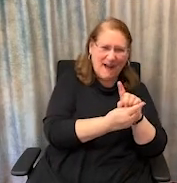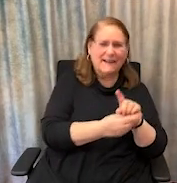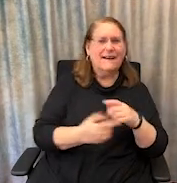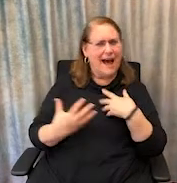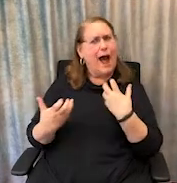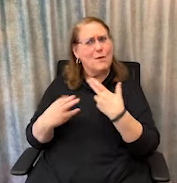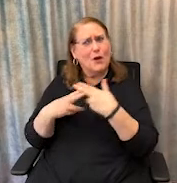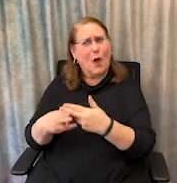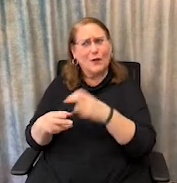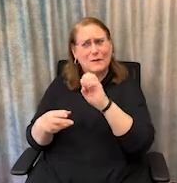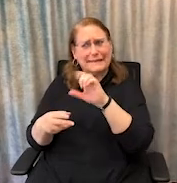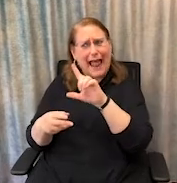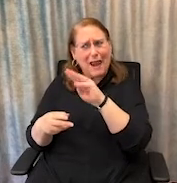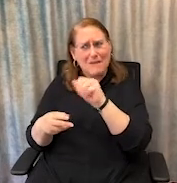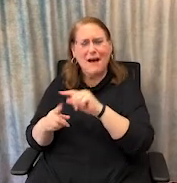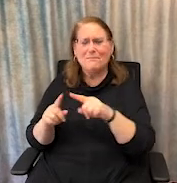want to call you Selma, but no, Daria.